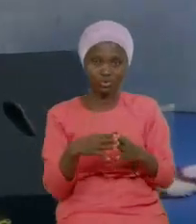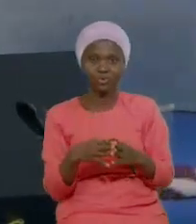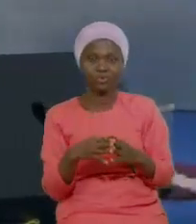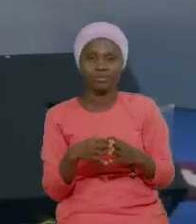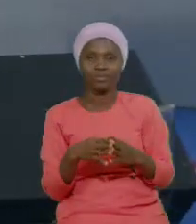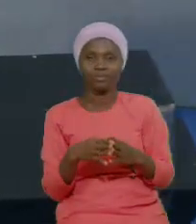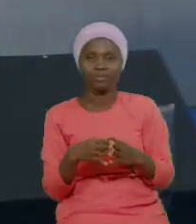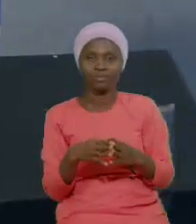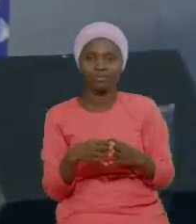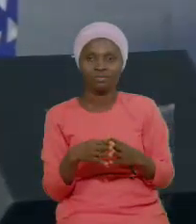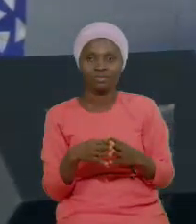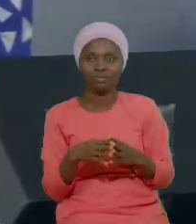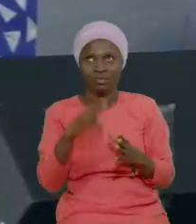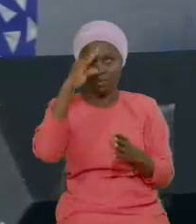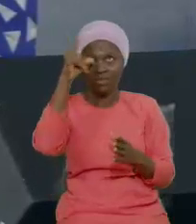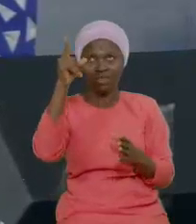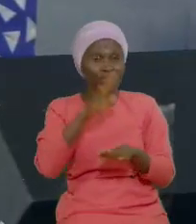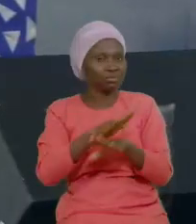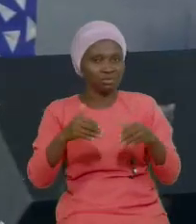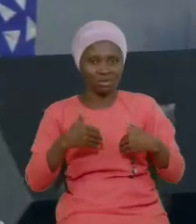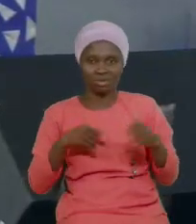doesn't have a negative,